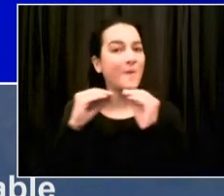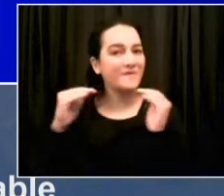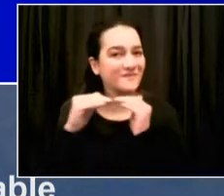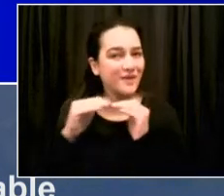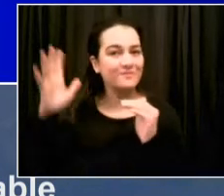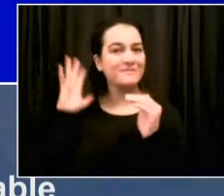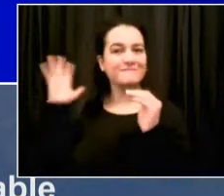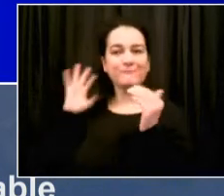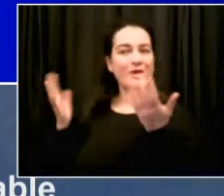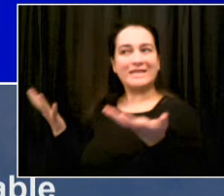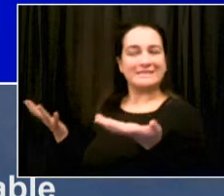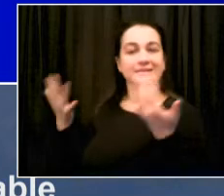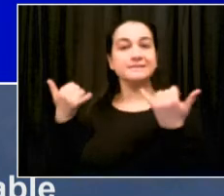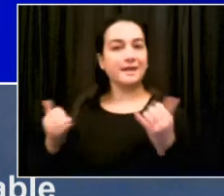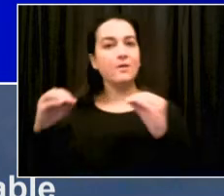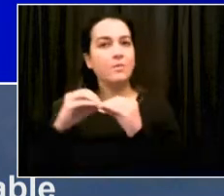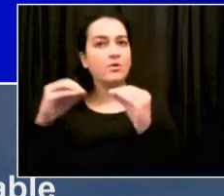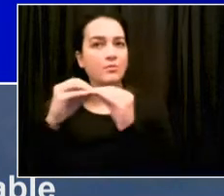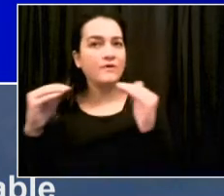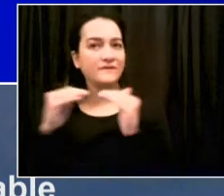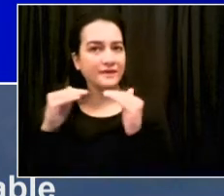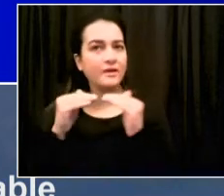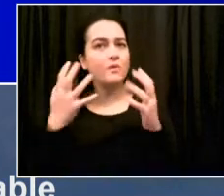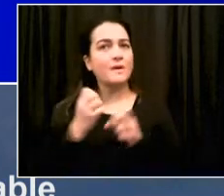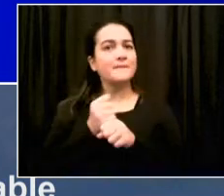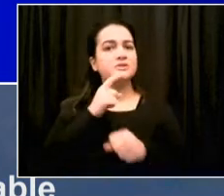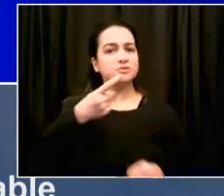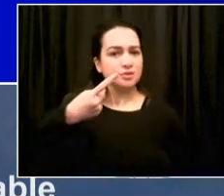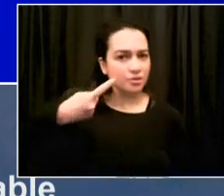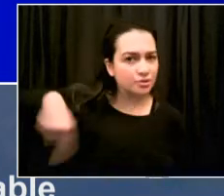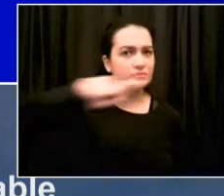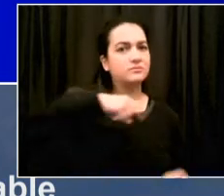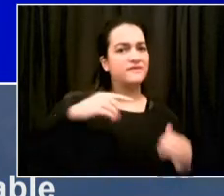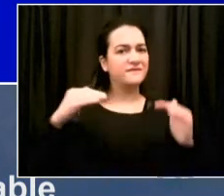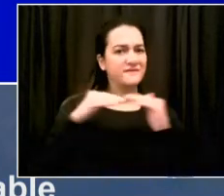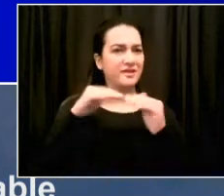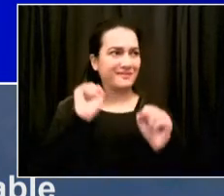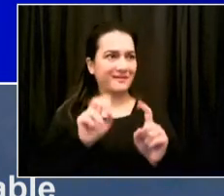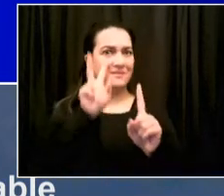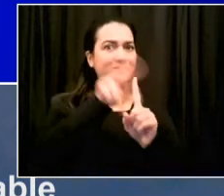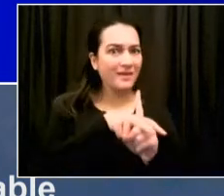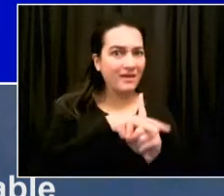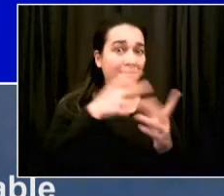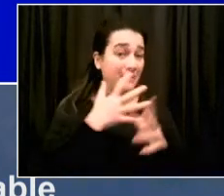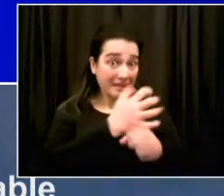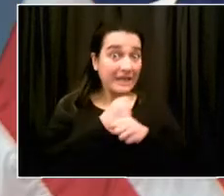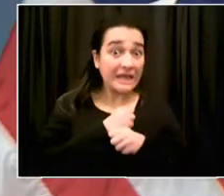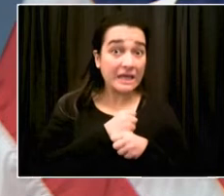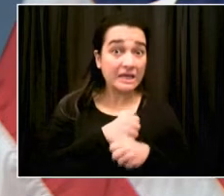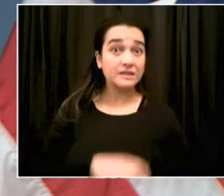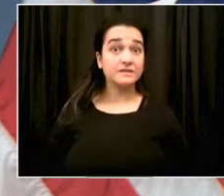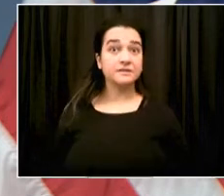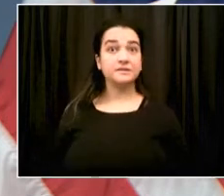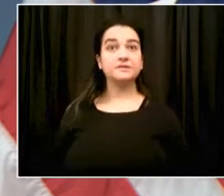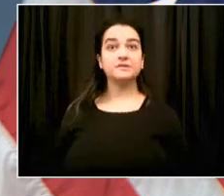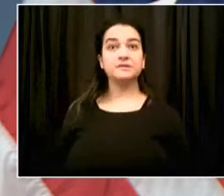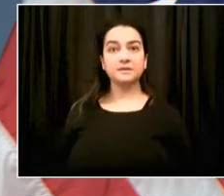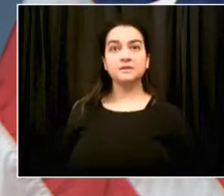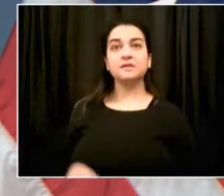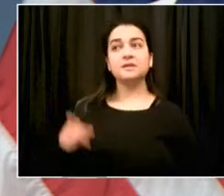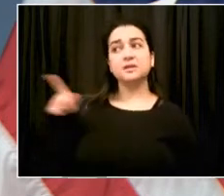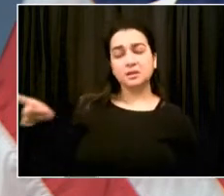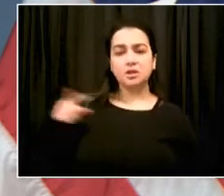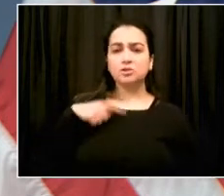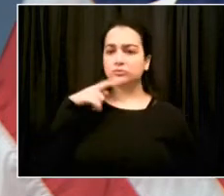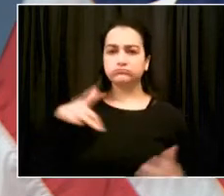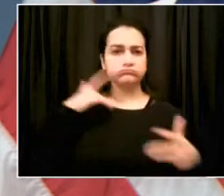not wavered in that commitment. Working with you, Mayor, we will make the city stronger, more affordable, and